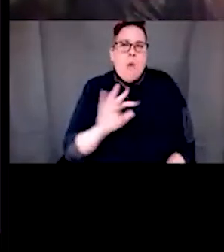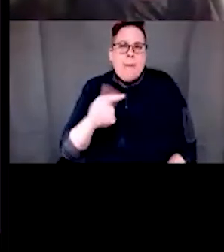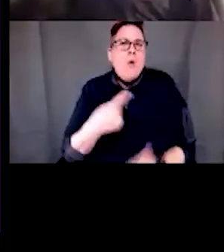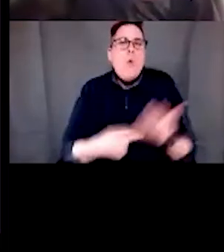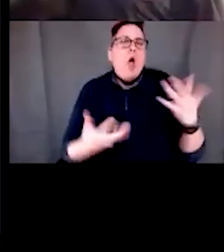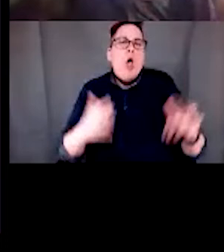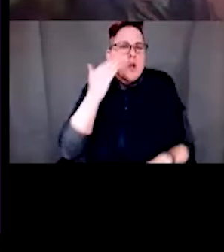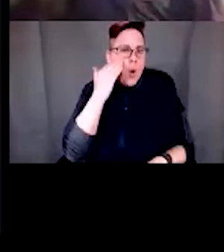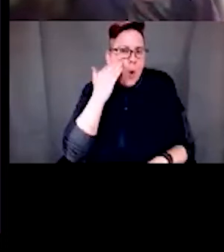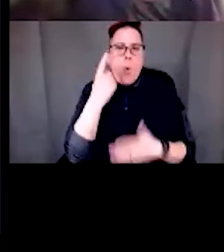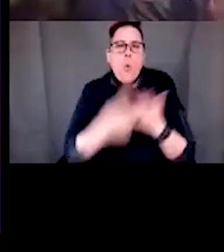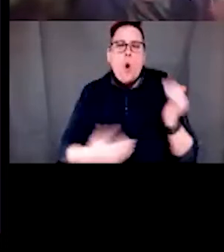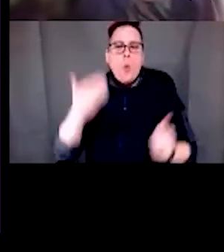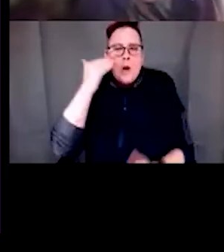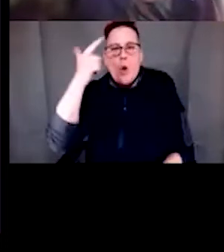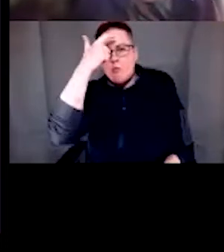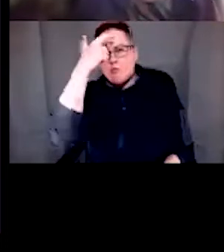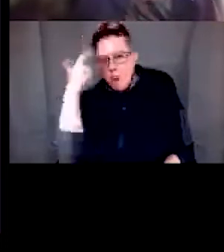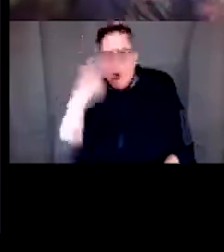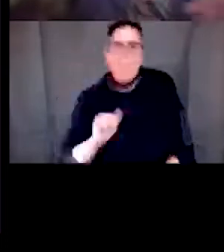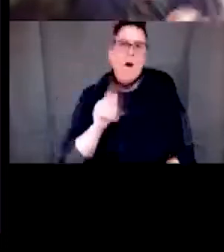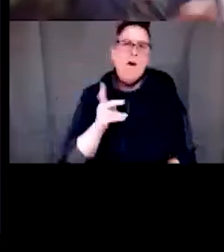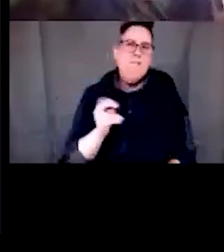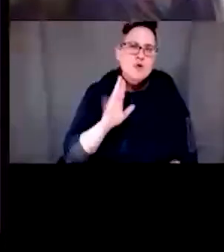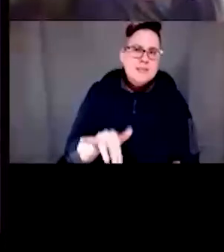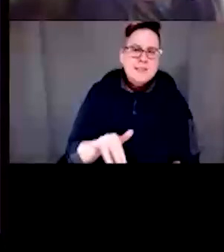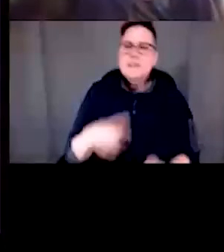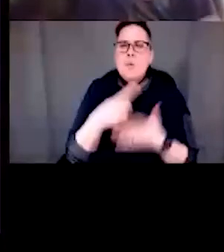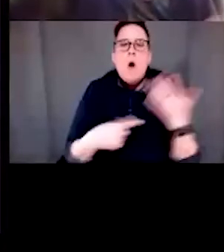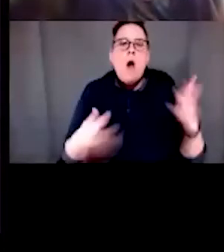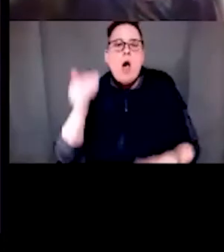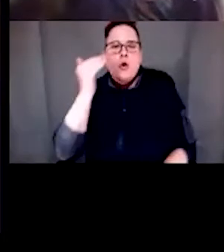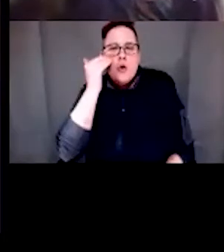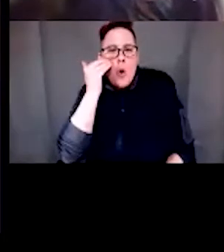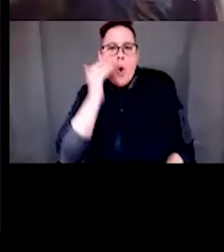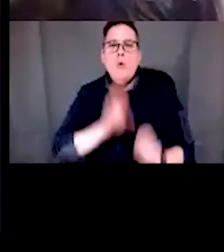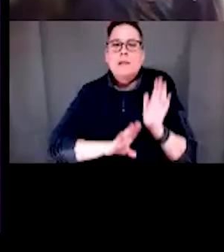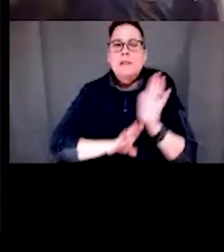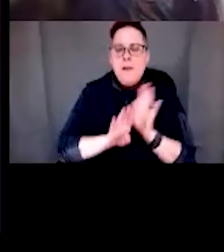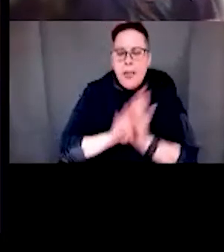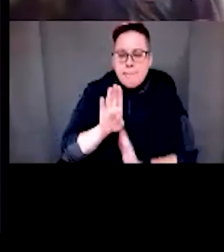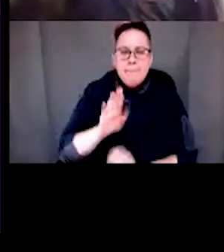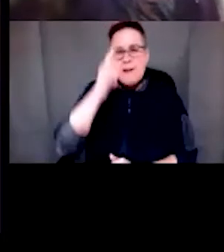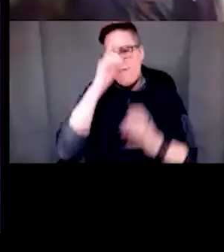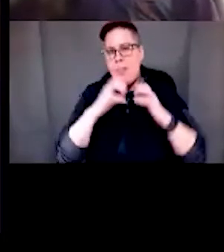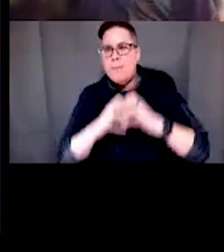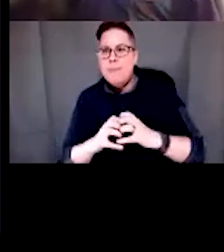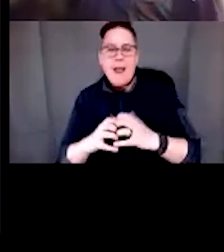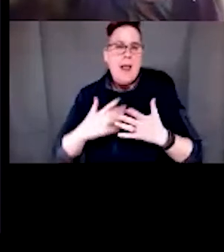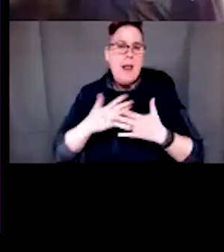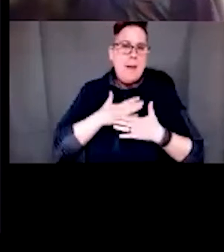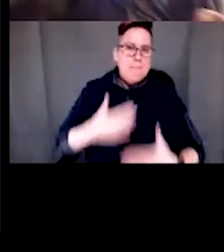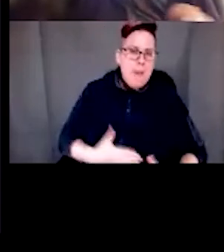we already know about trauma and adversity? What do we already know about development of the brain, of body,